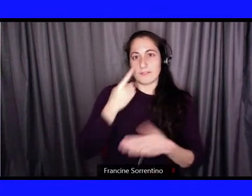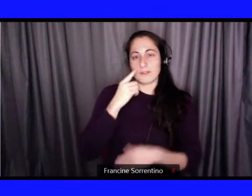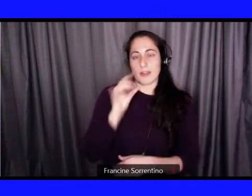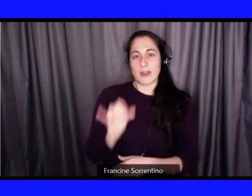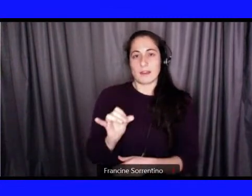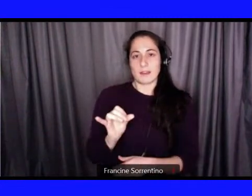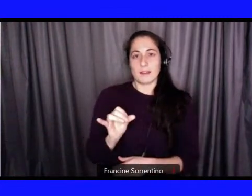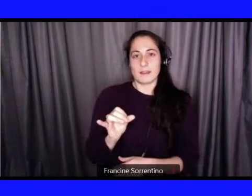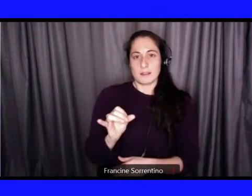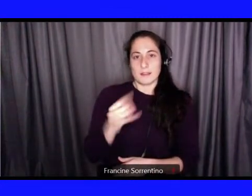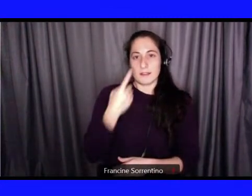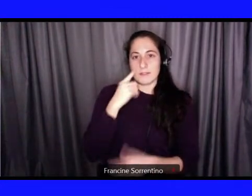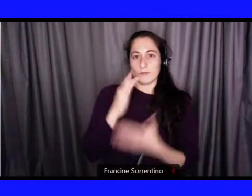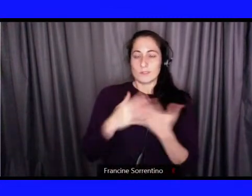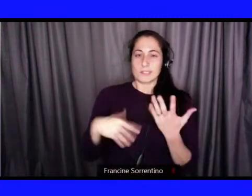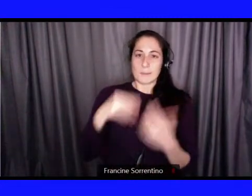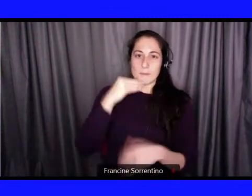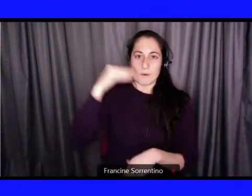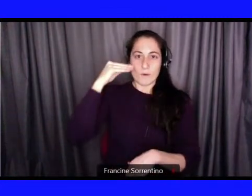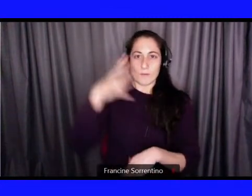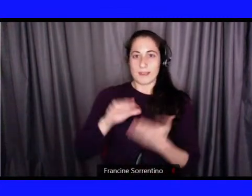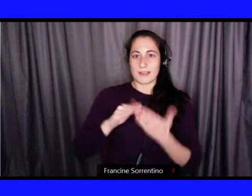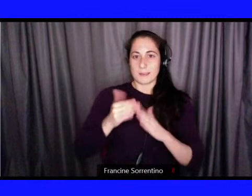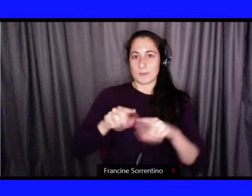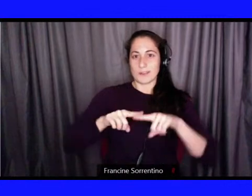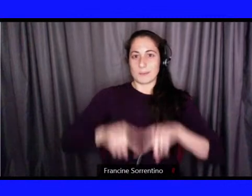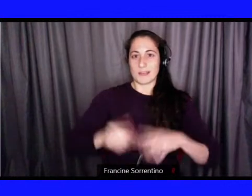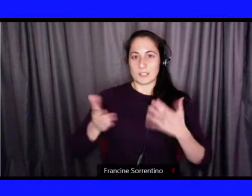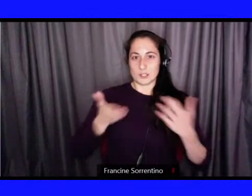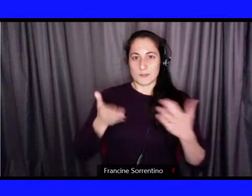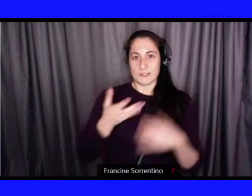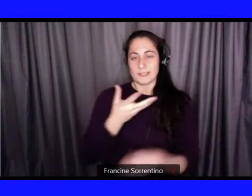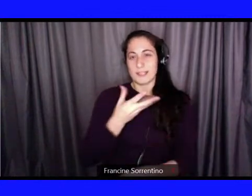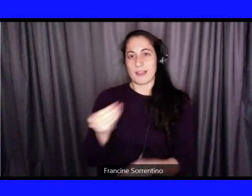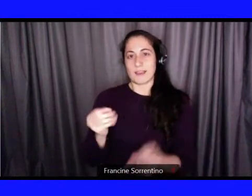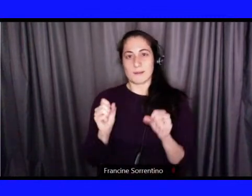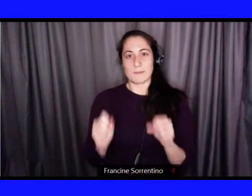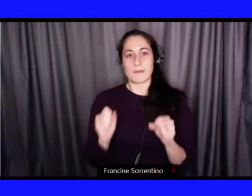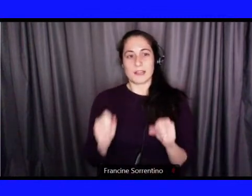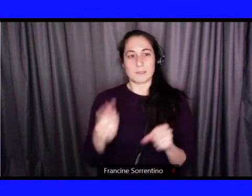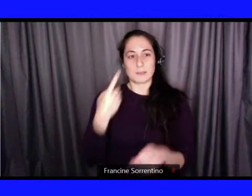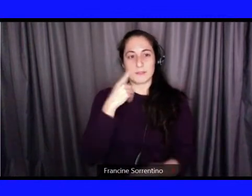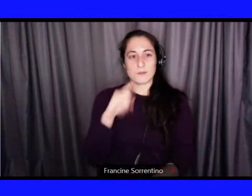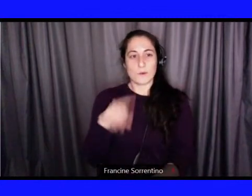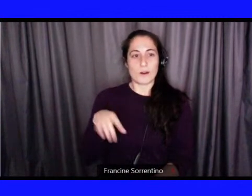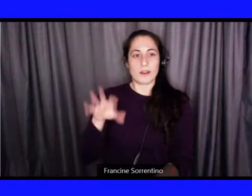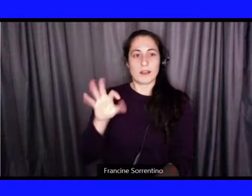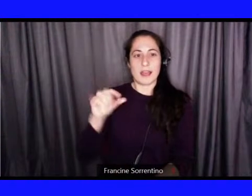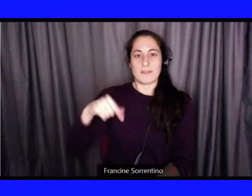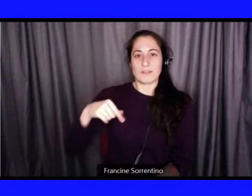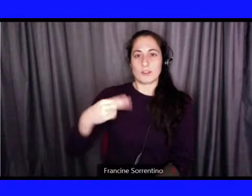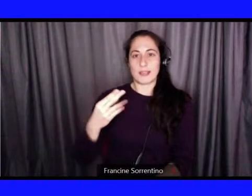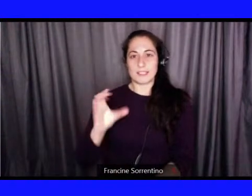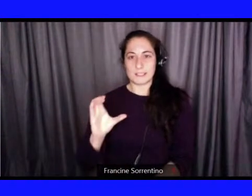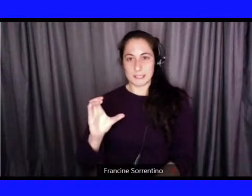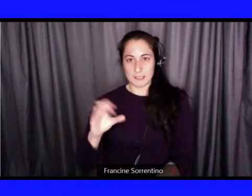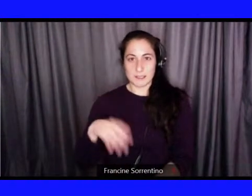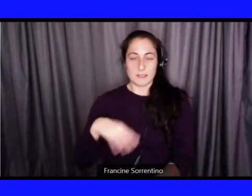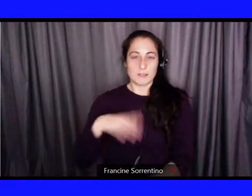No? Matt, would like to continue? Great.